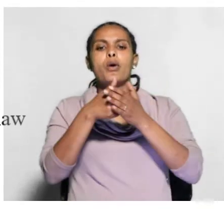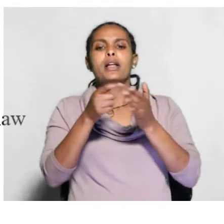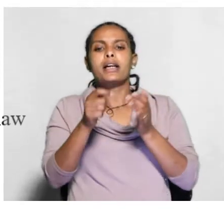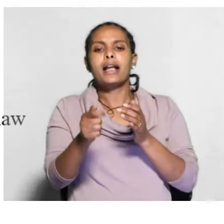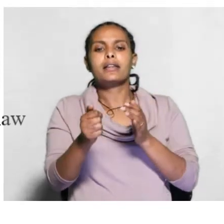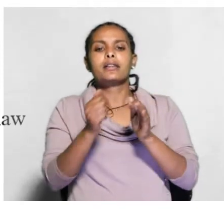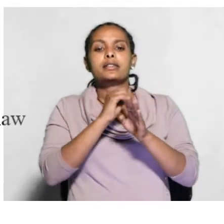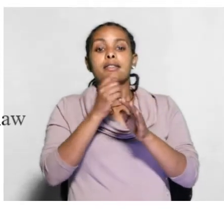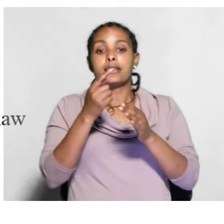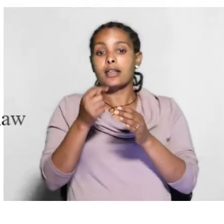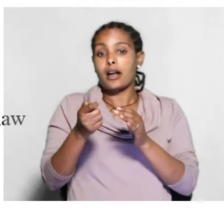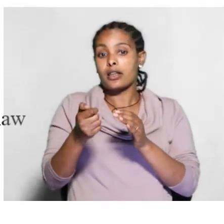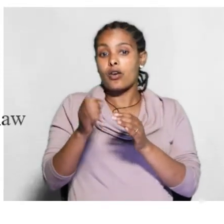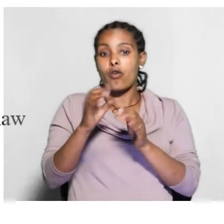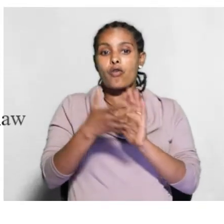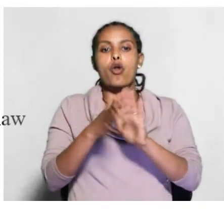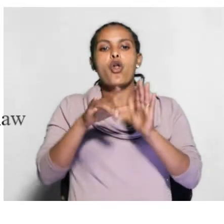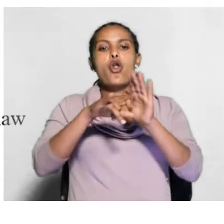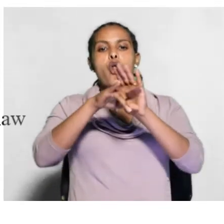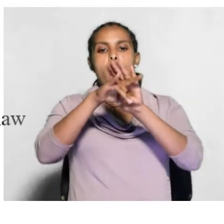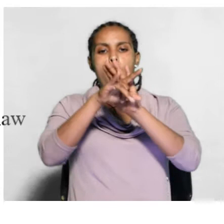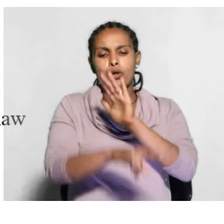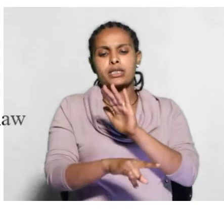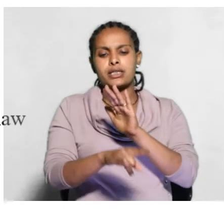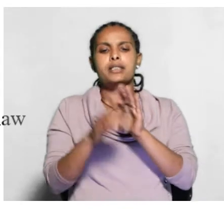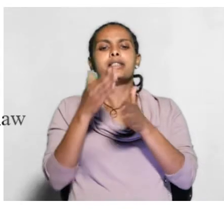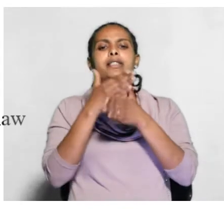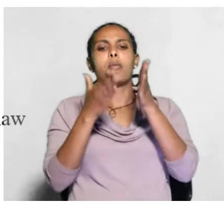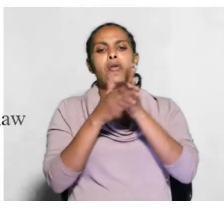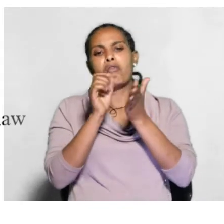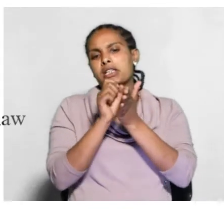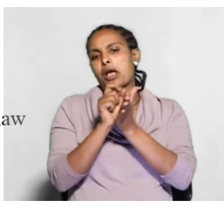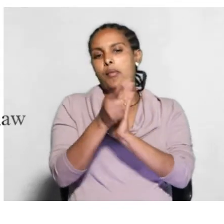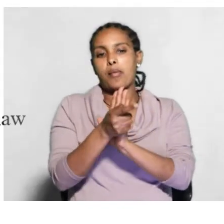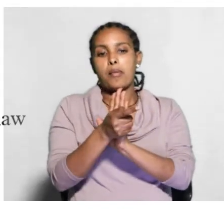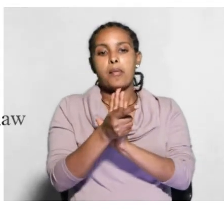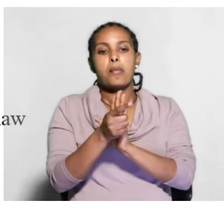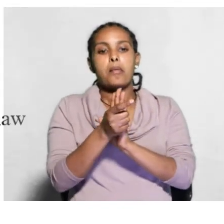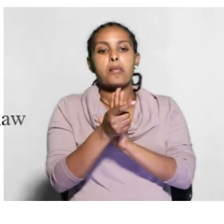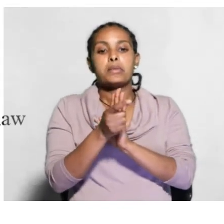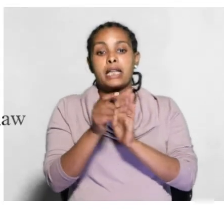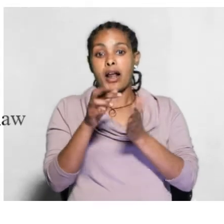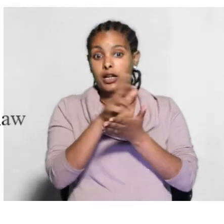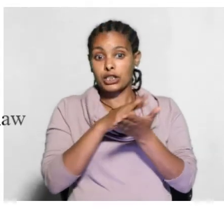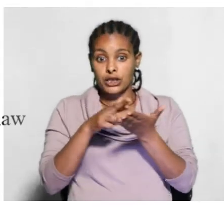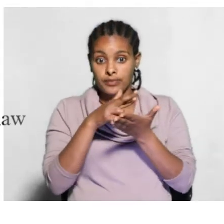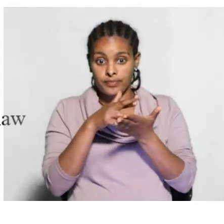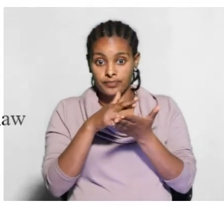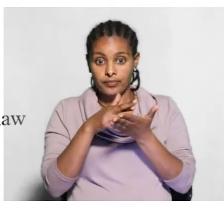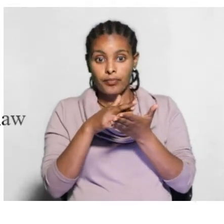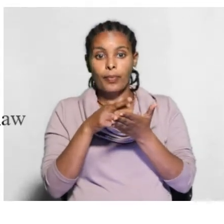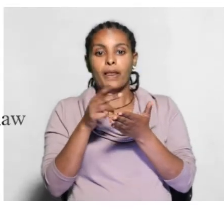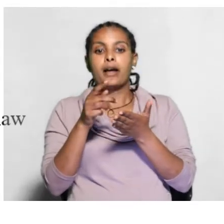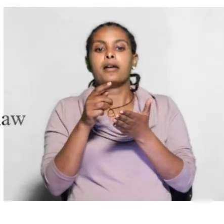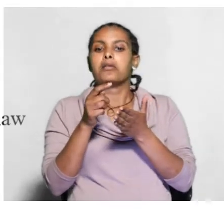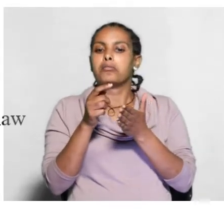equal the rate of the slowest step. For example, the rate law for the reaction,